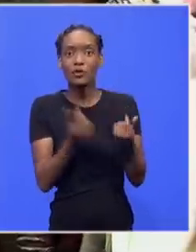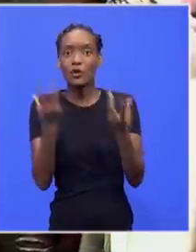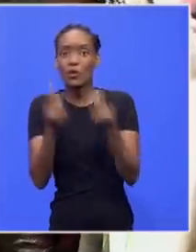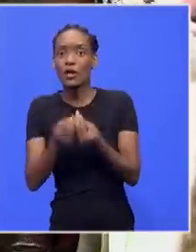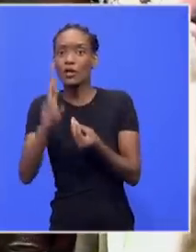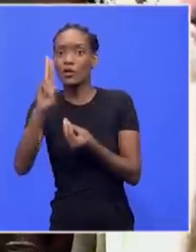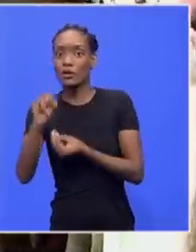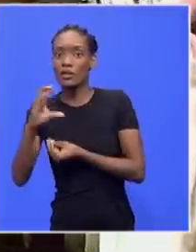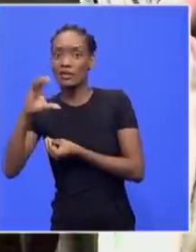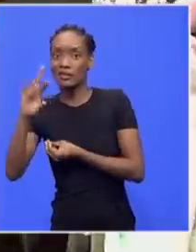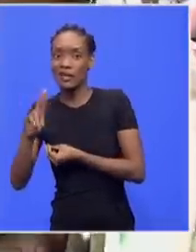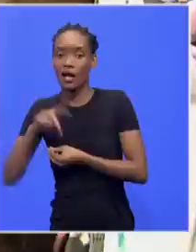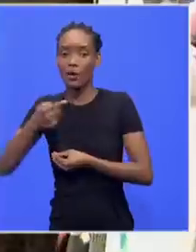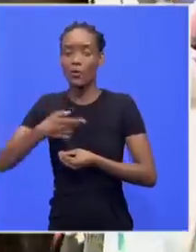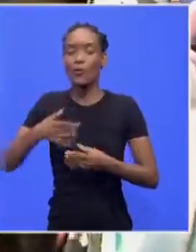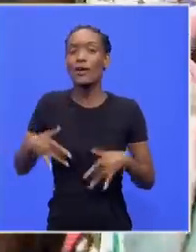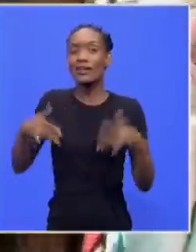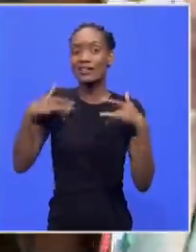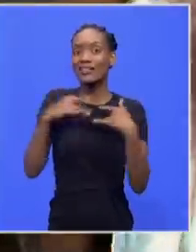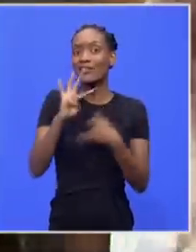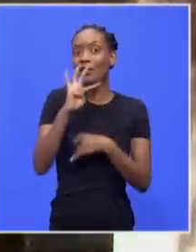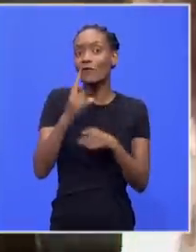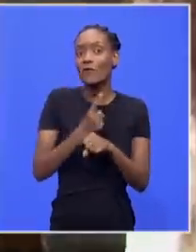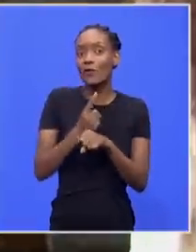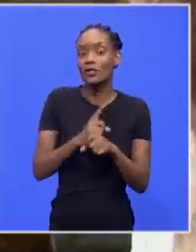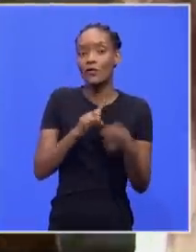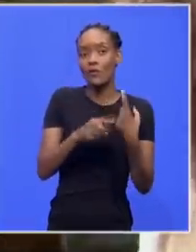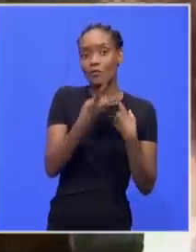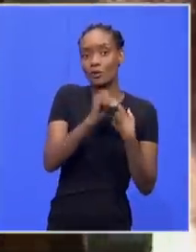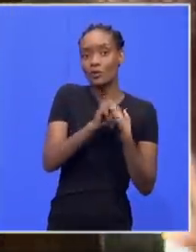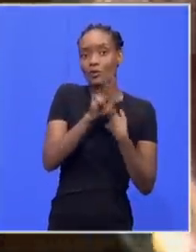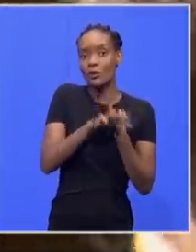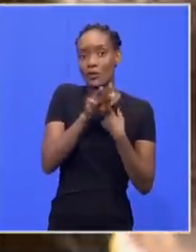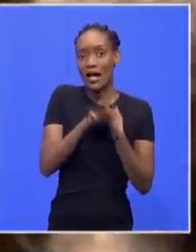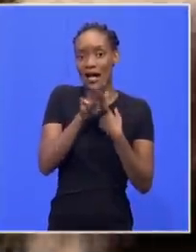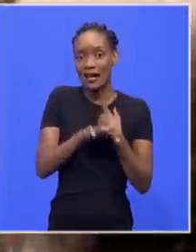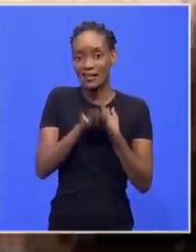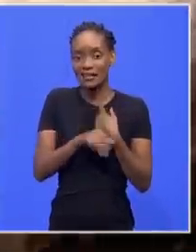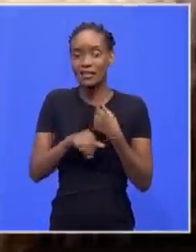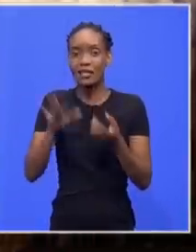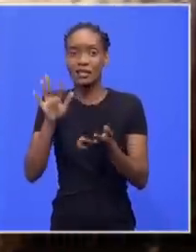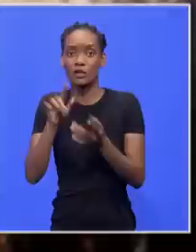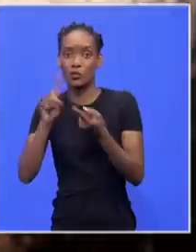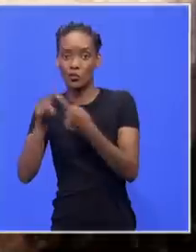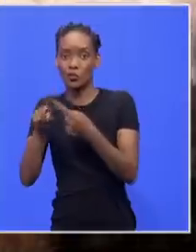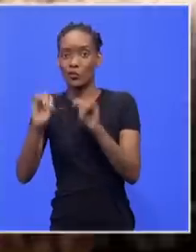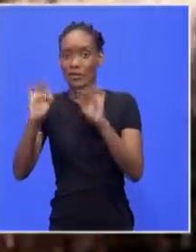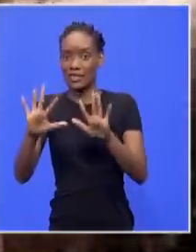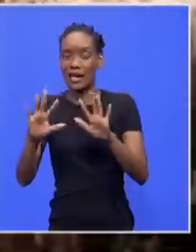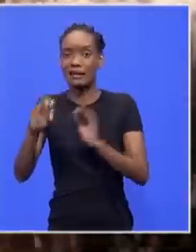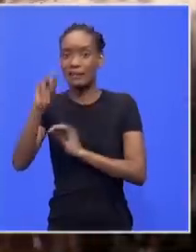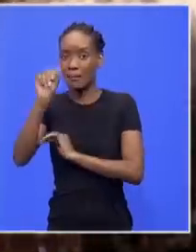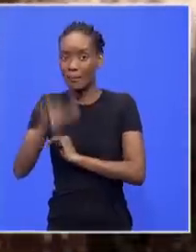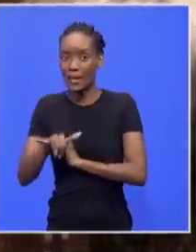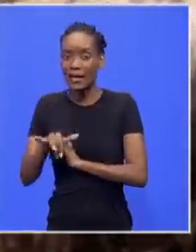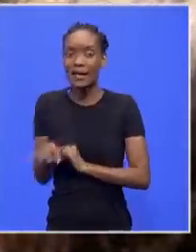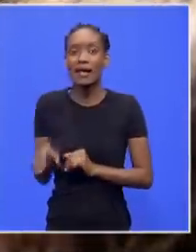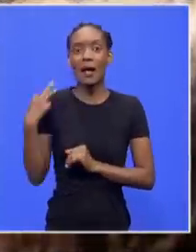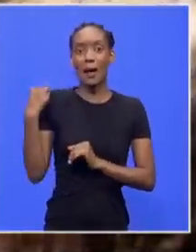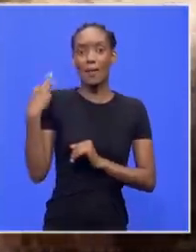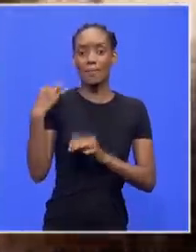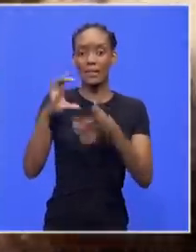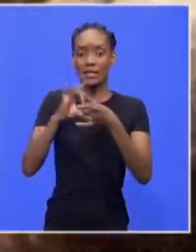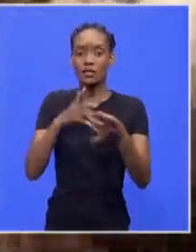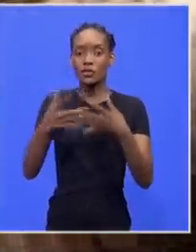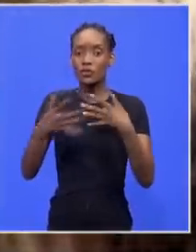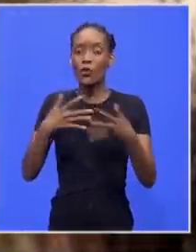there almost 4 years, since 2019 until 10 May. The Oma face, the minister of Oma face, he get the